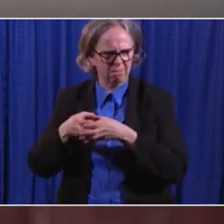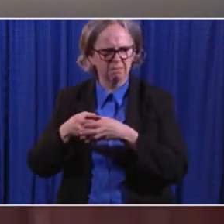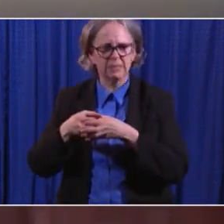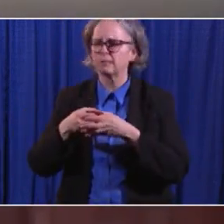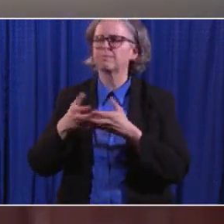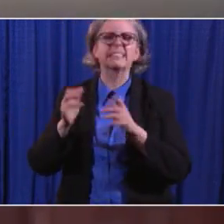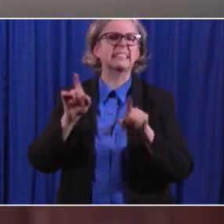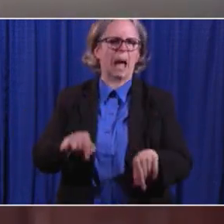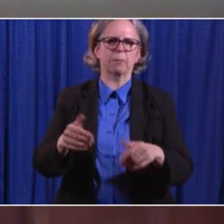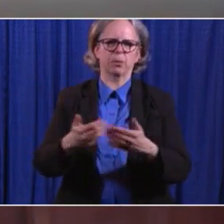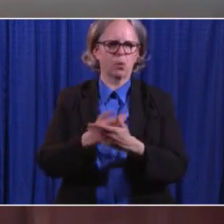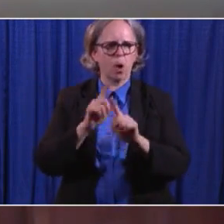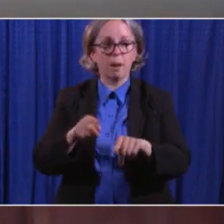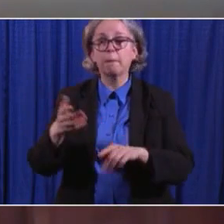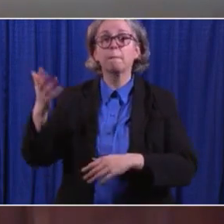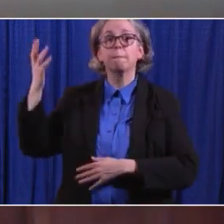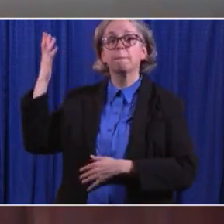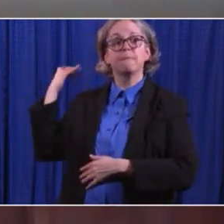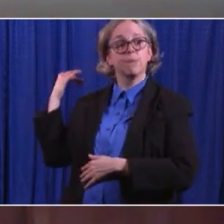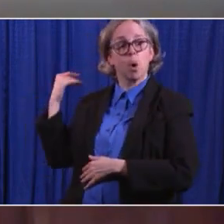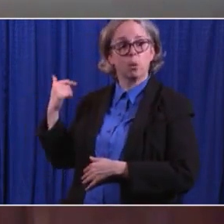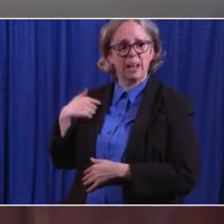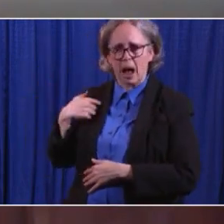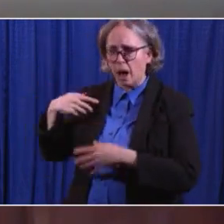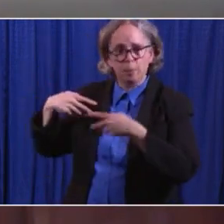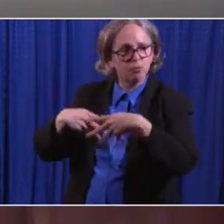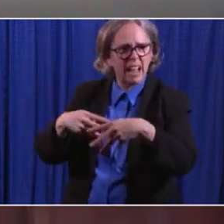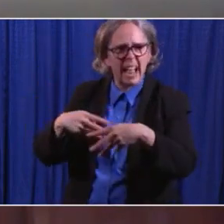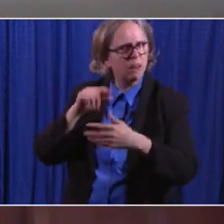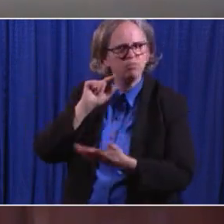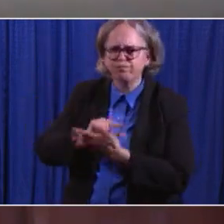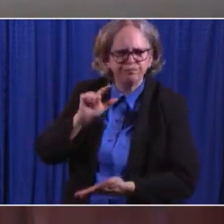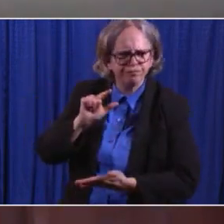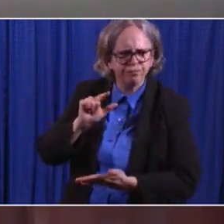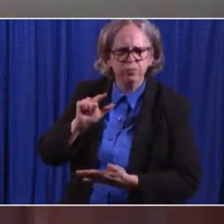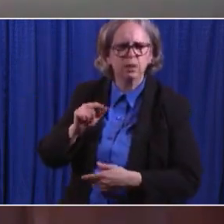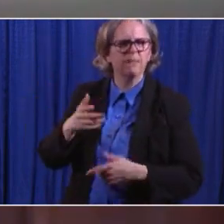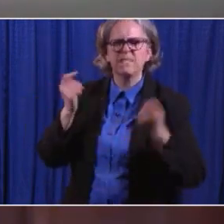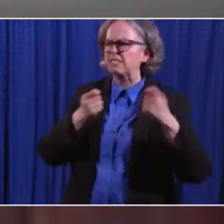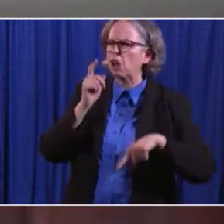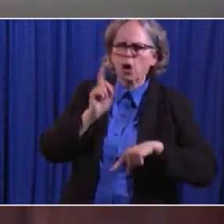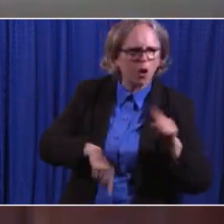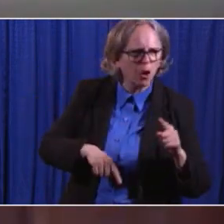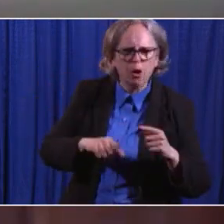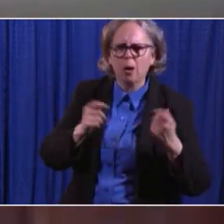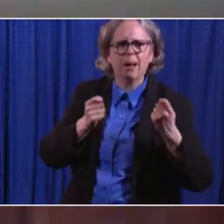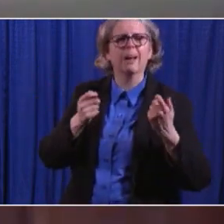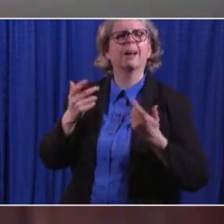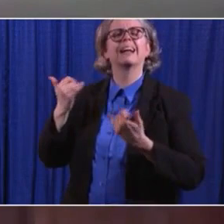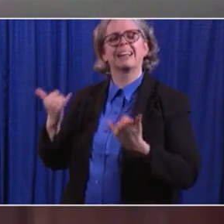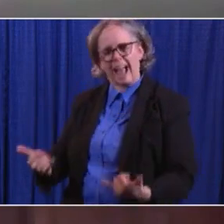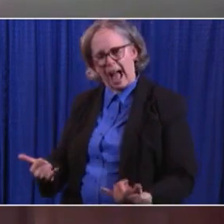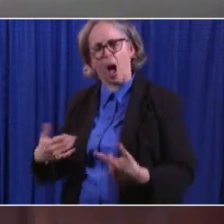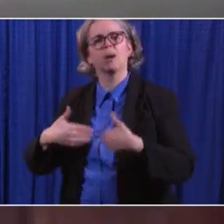go forward, but keep your group to 10 or less. So there can be lots of groups of 10 or less, but just